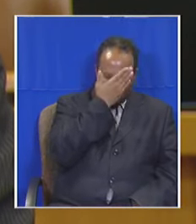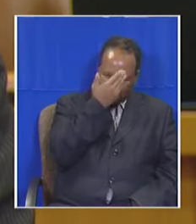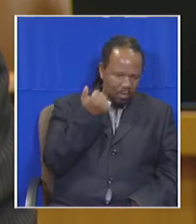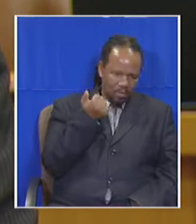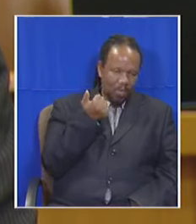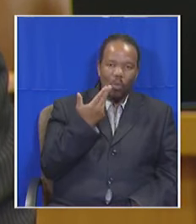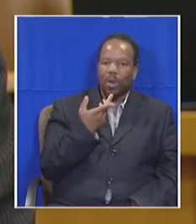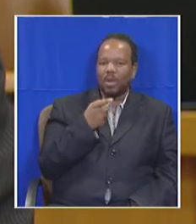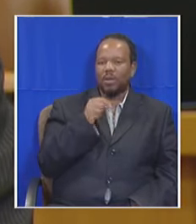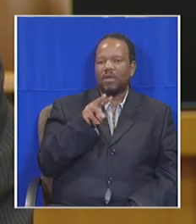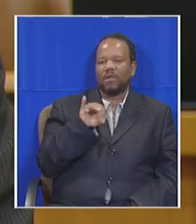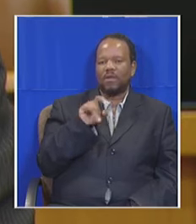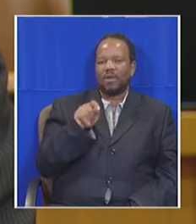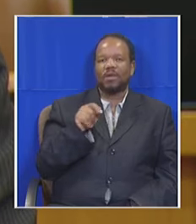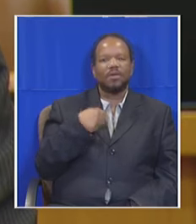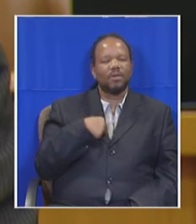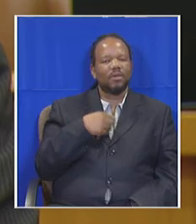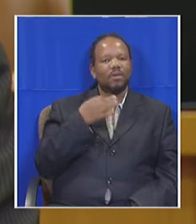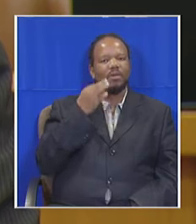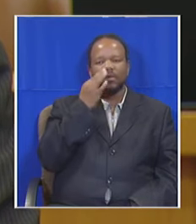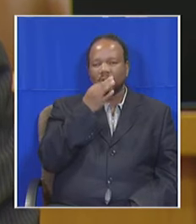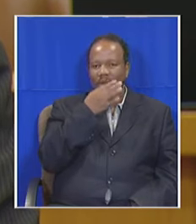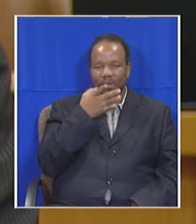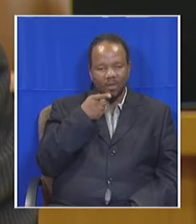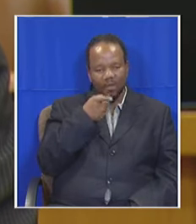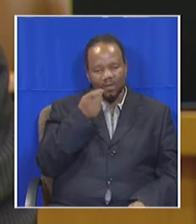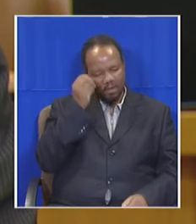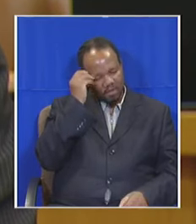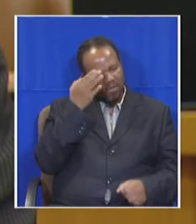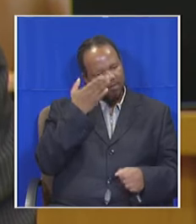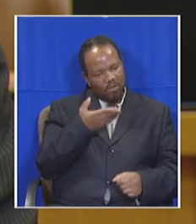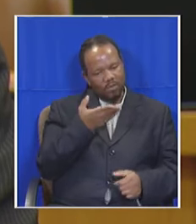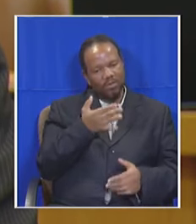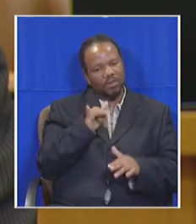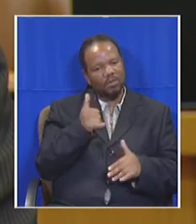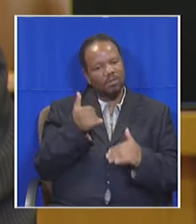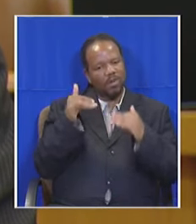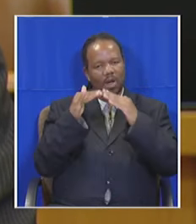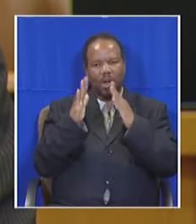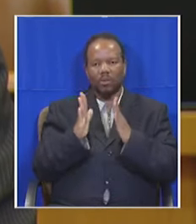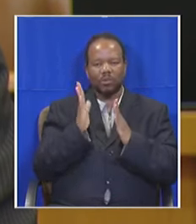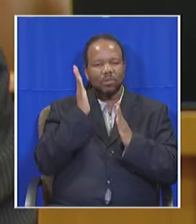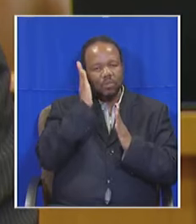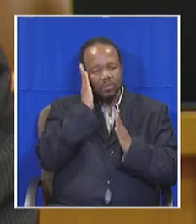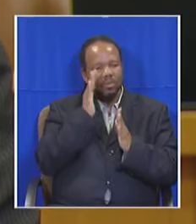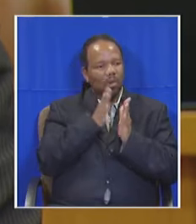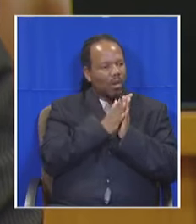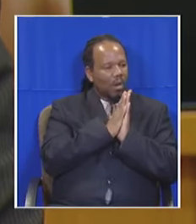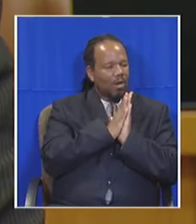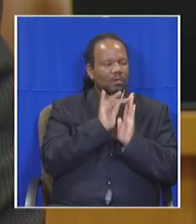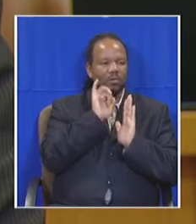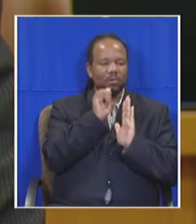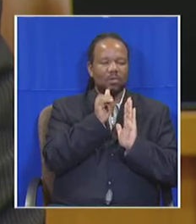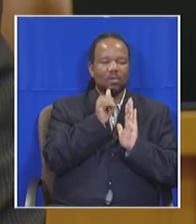colleges. Agrees that such information is crucial to addressing the student housing crisis and urges the government to prioritize the building